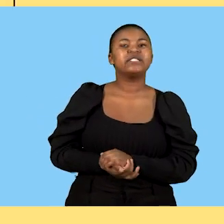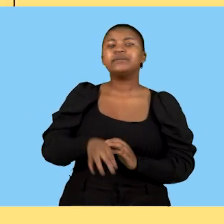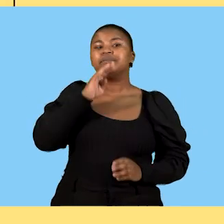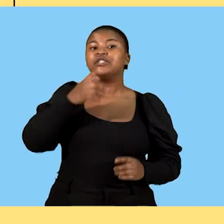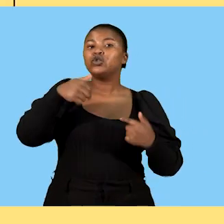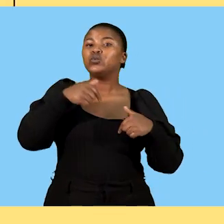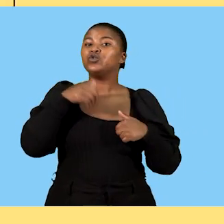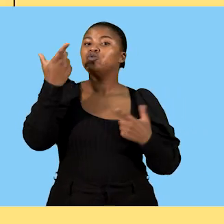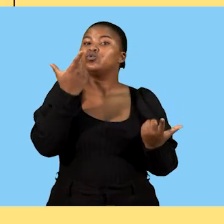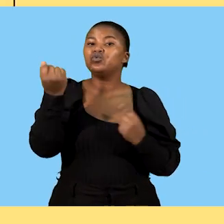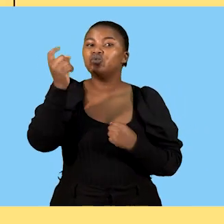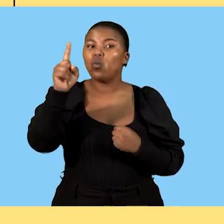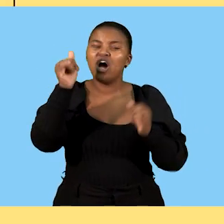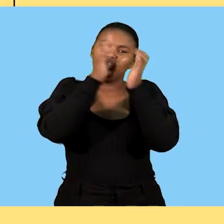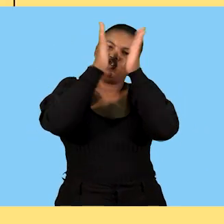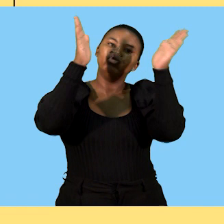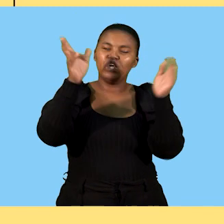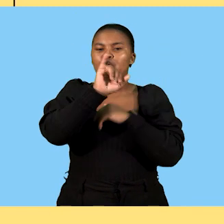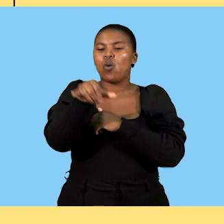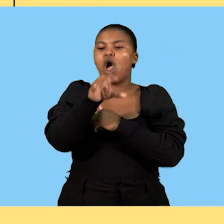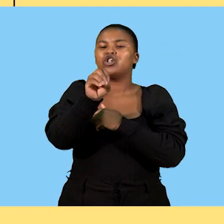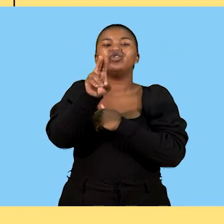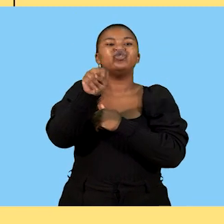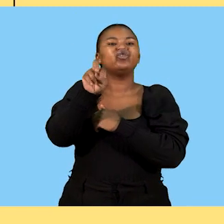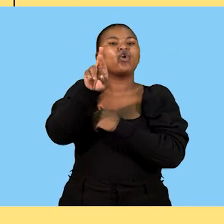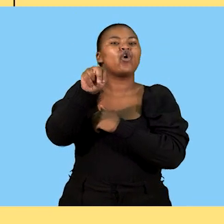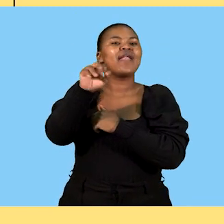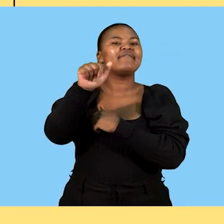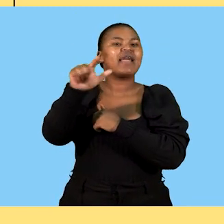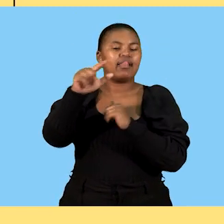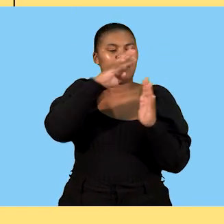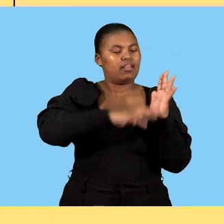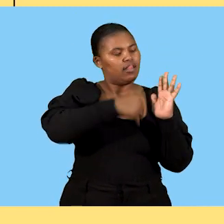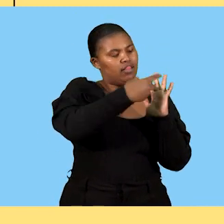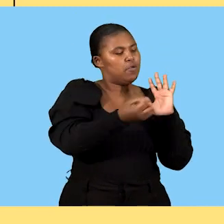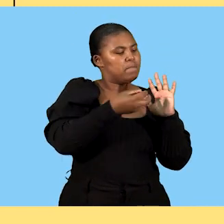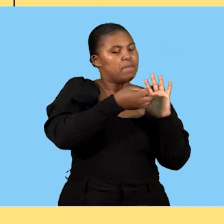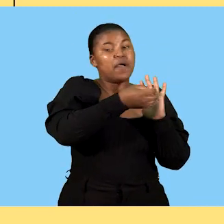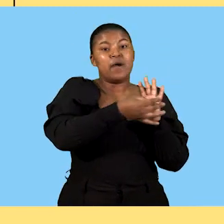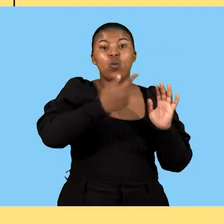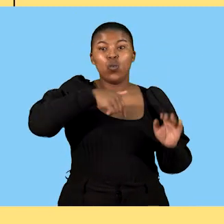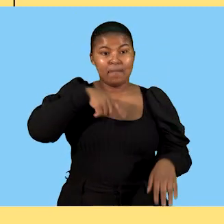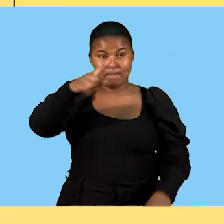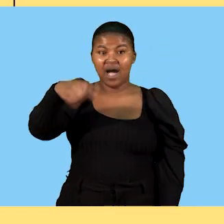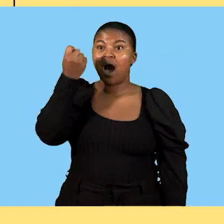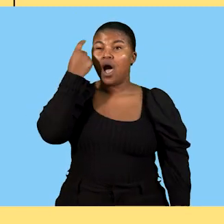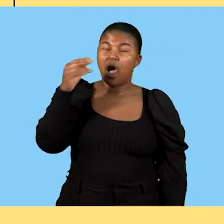want? We are going to record in the general journal. So we have to understand that the full debt